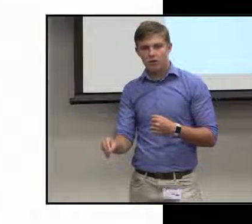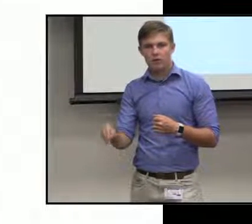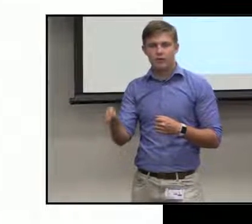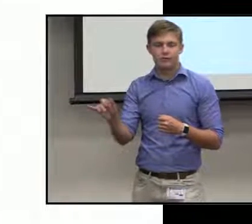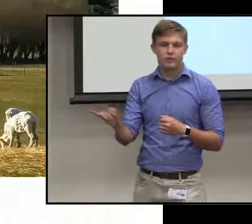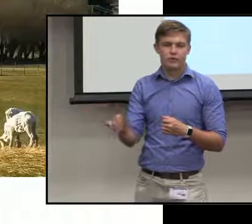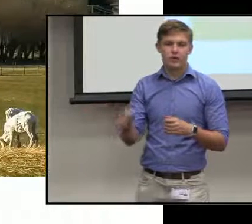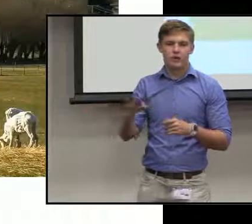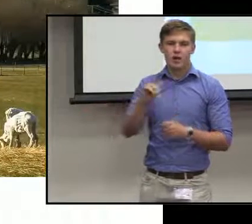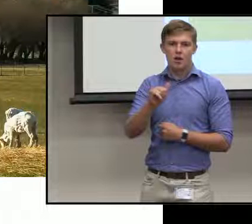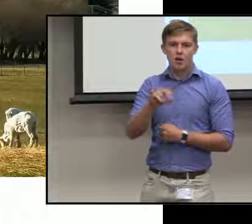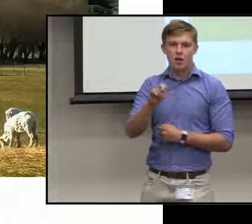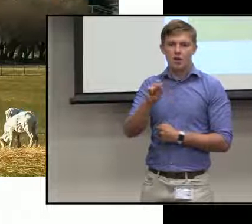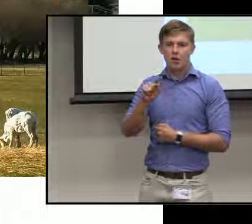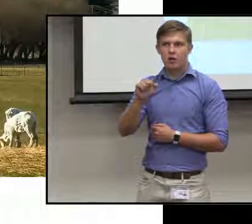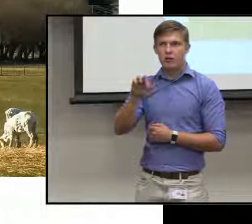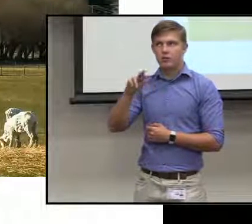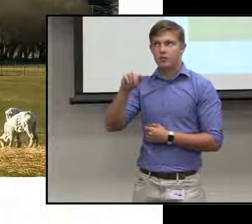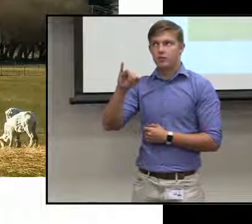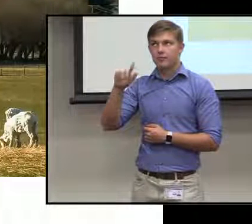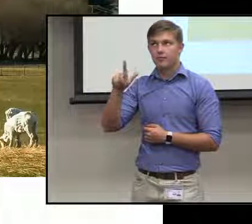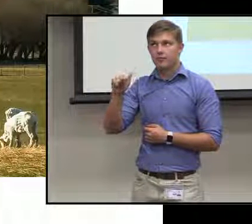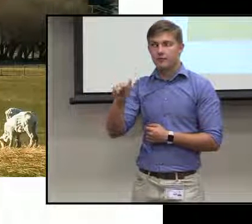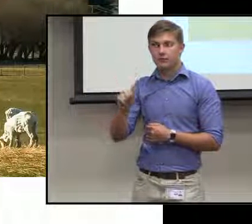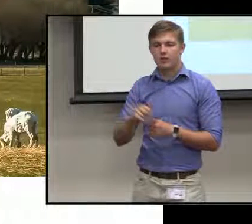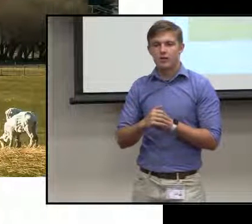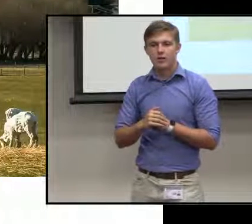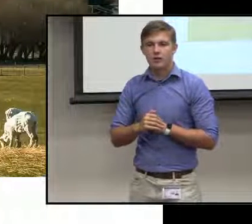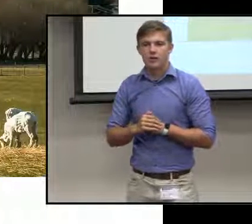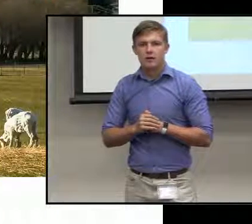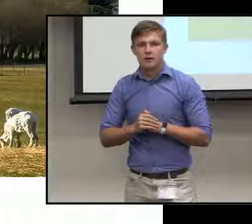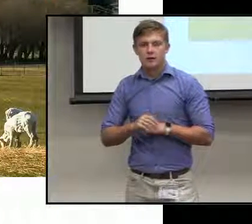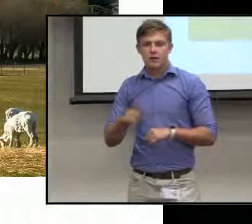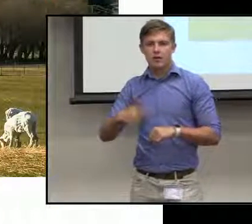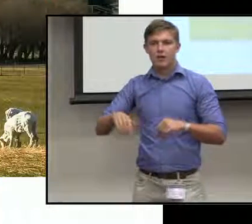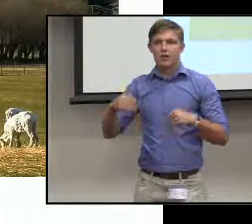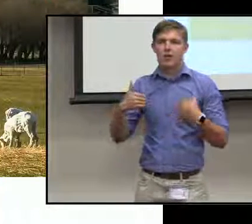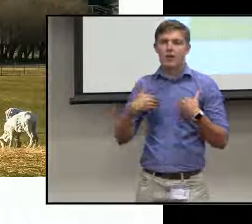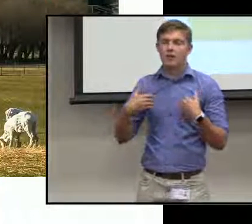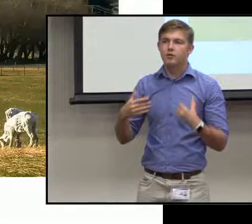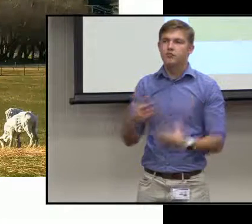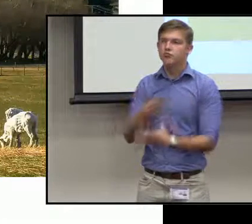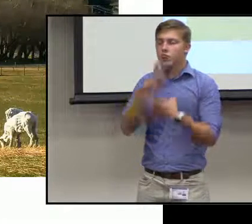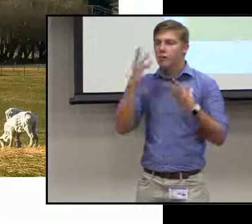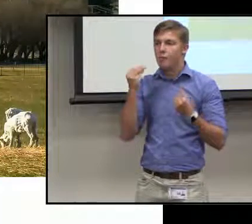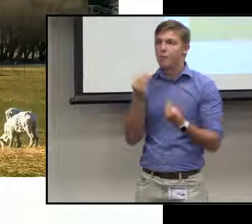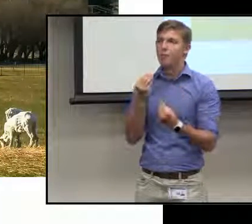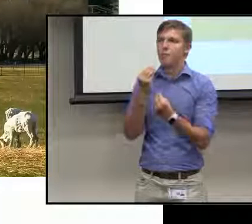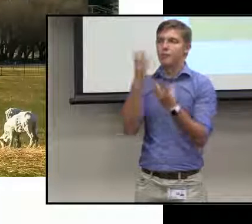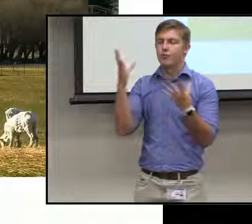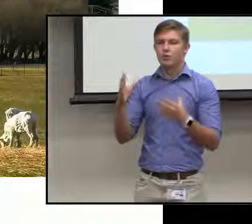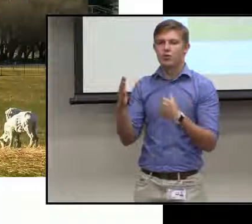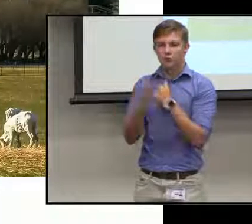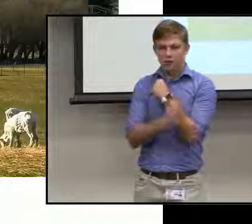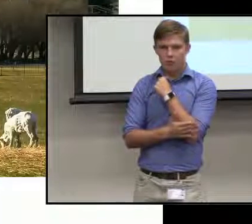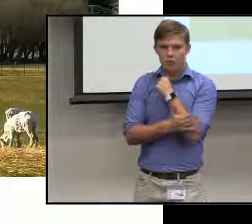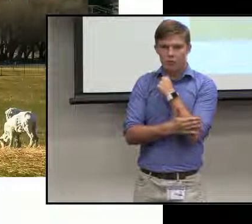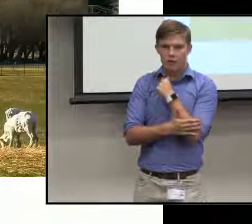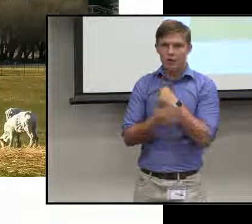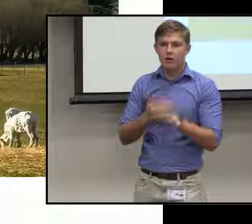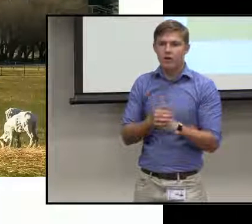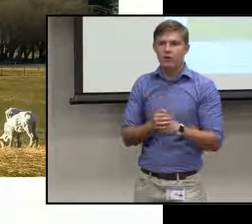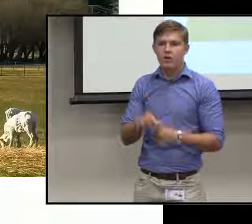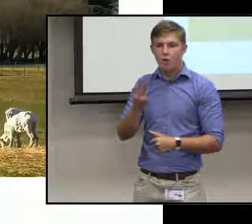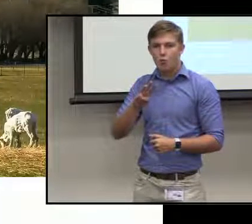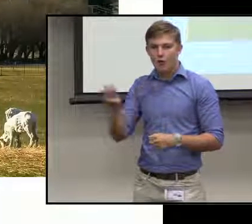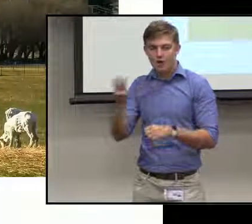independent, but they're very integrated. It is a magnificently beautiful country. It is a Western